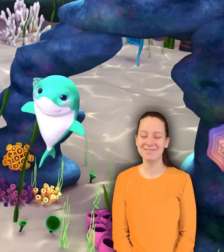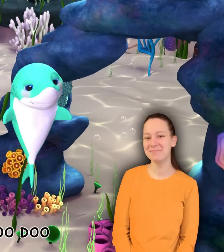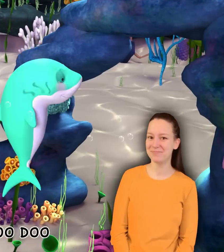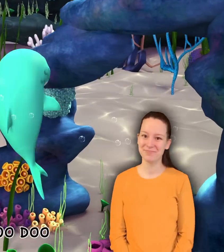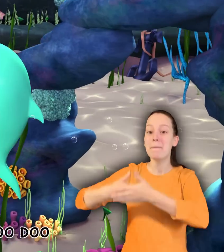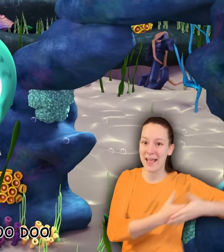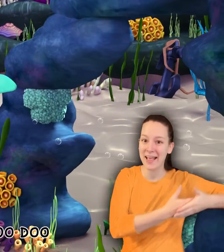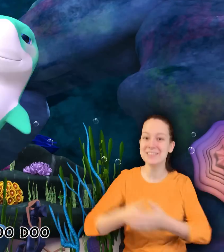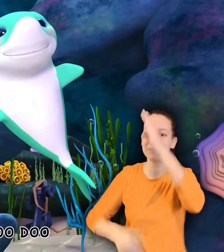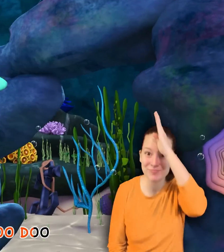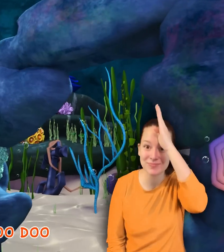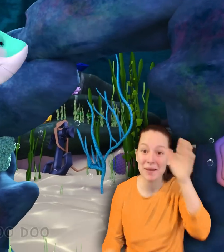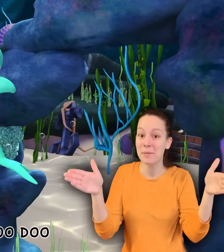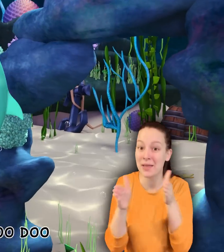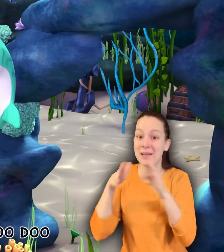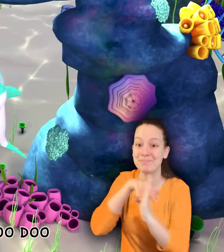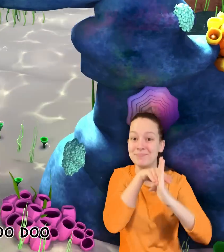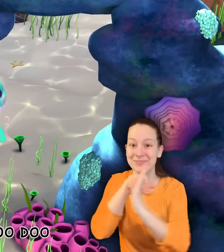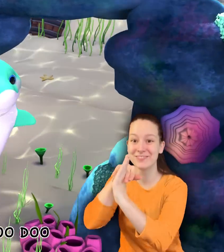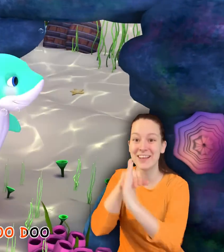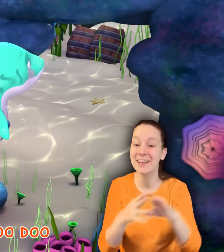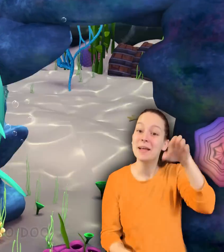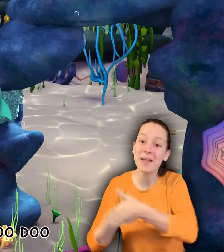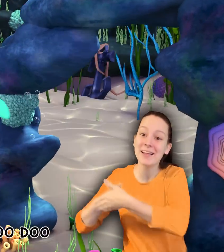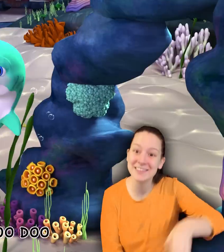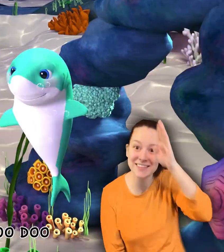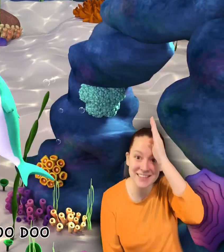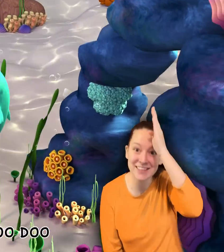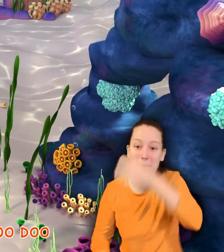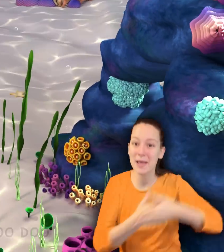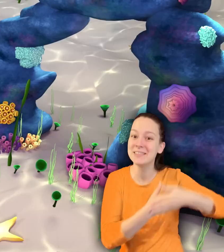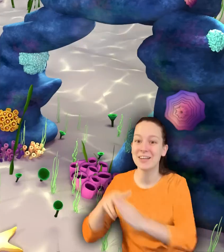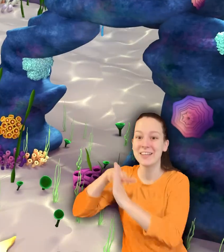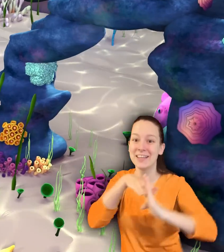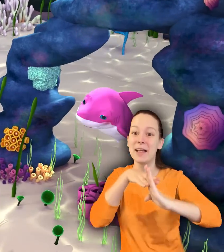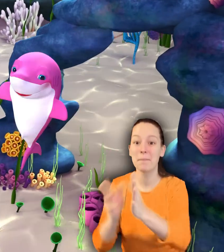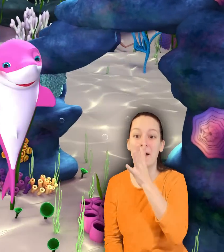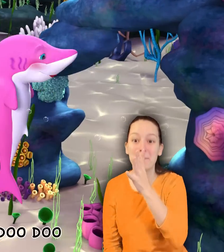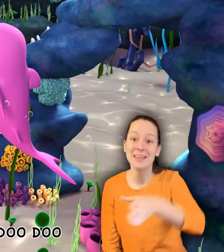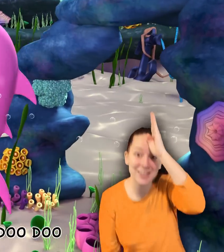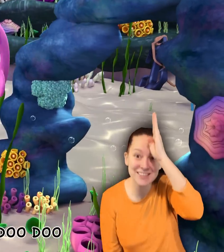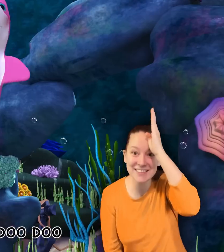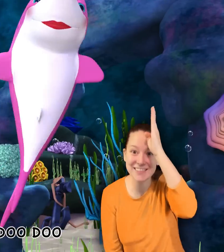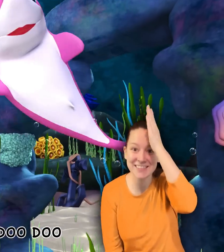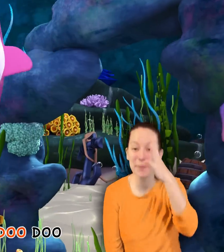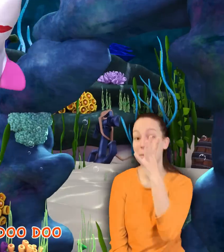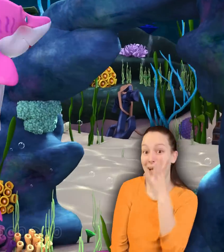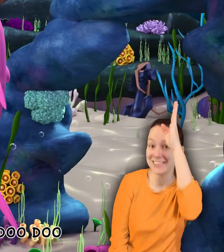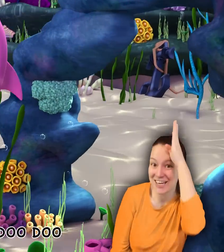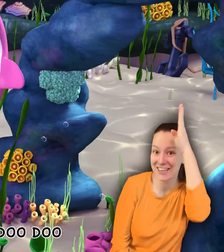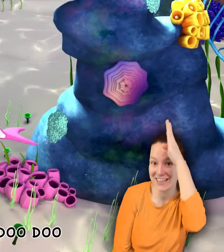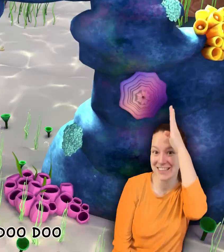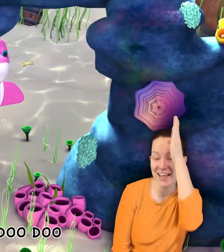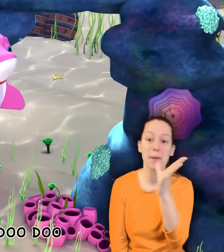ready baby shark baby shark doo do do do doo do baby shark doo do doo do baby shark mommy shark do do do do